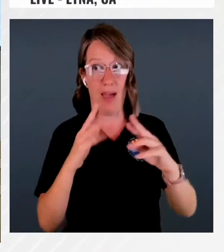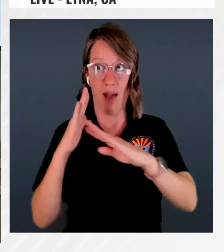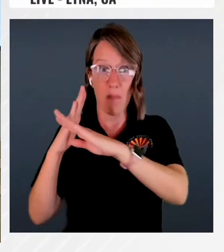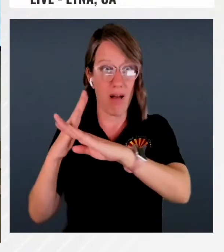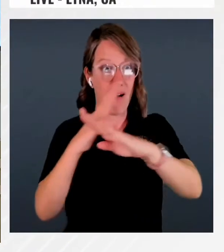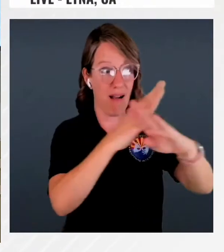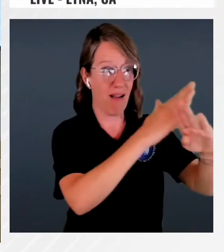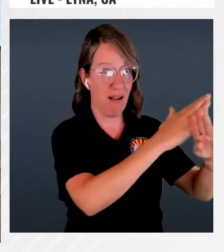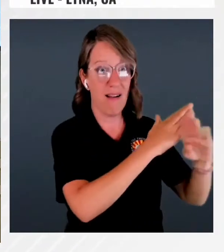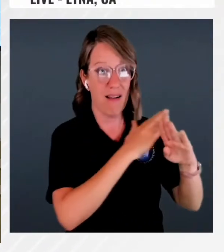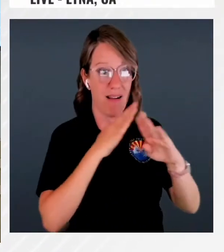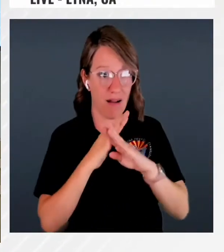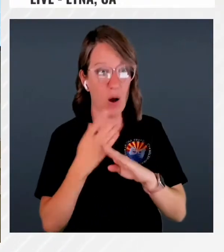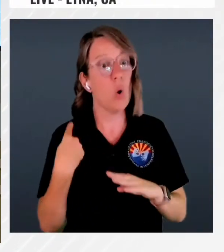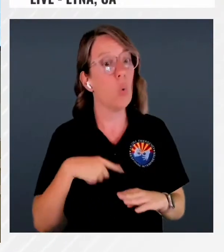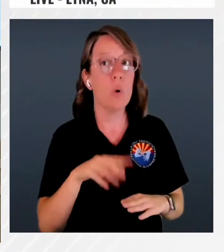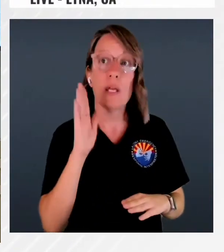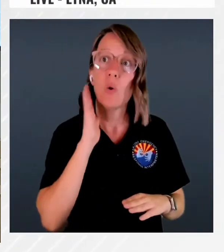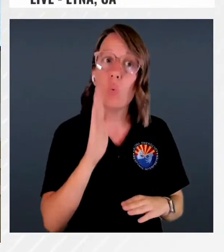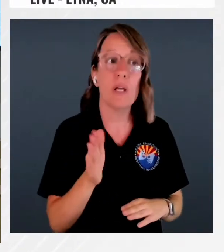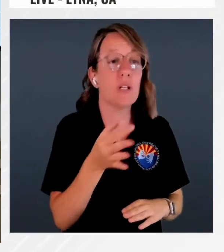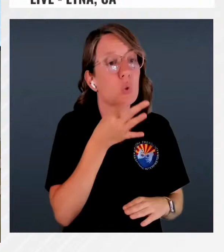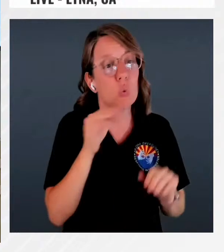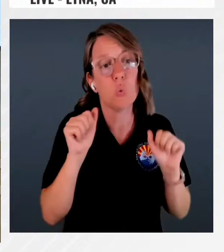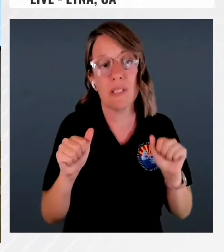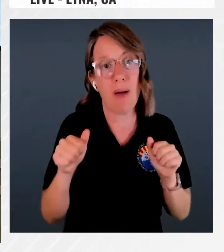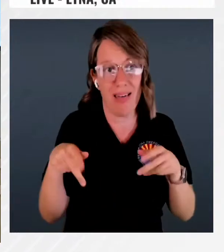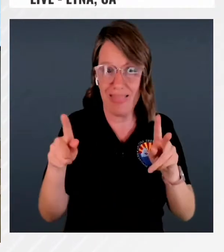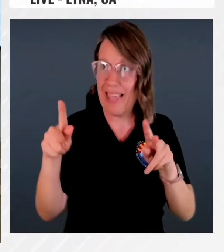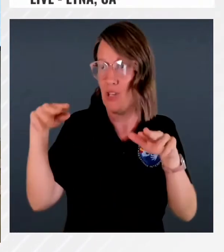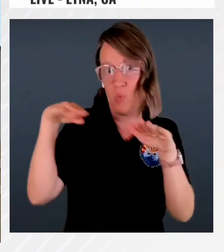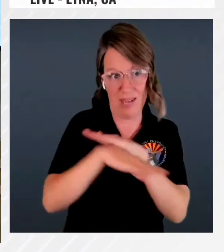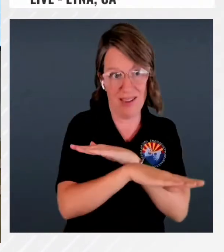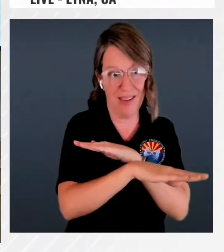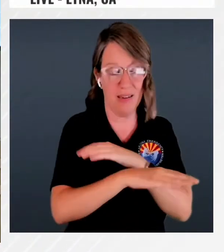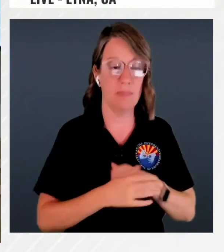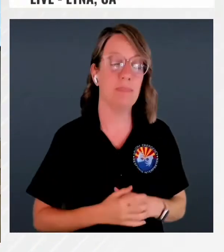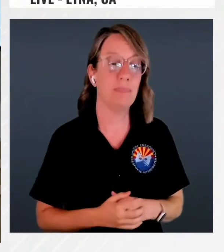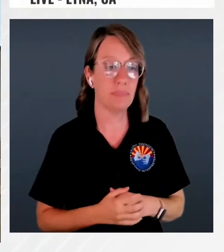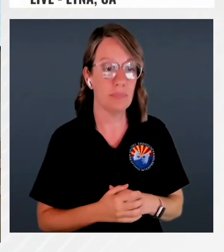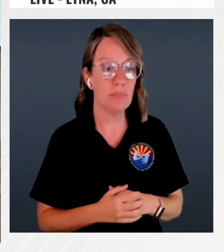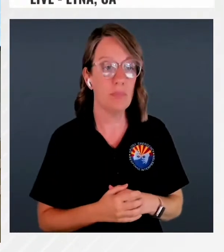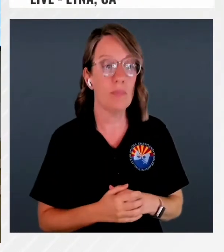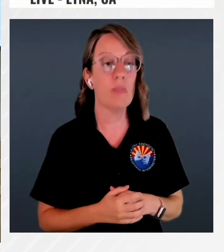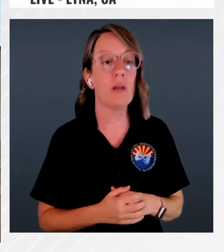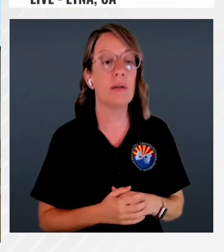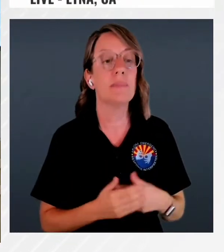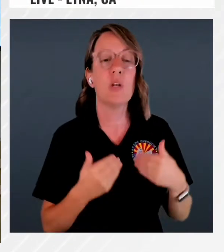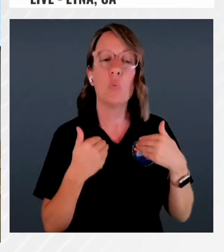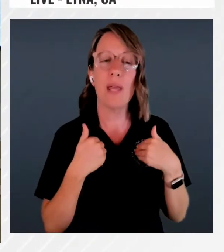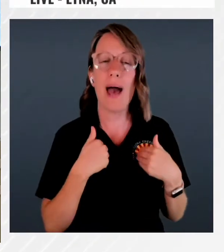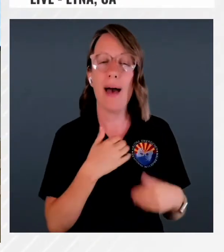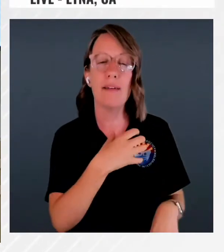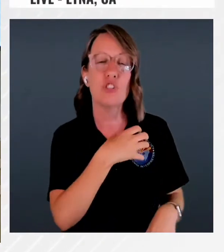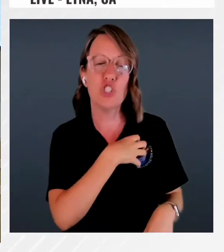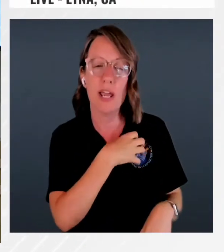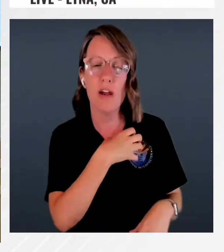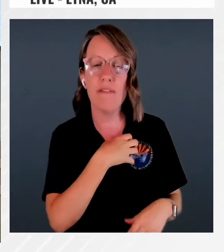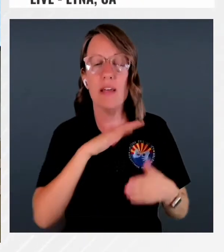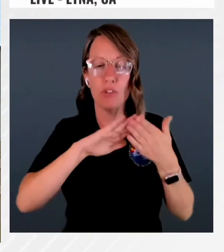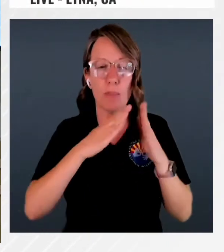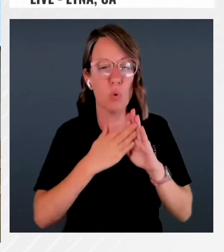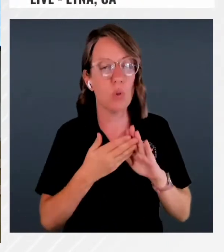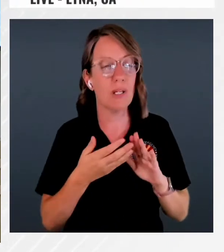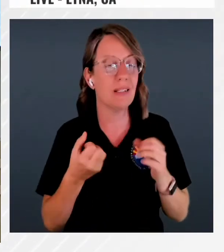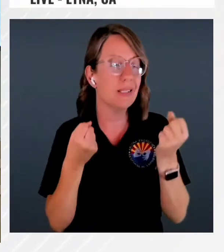as we can. Today, so we've been doing the Sheriff's Community Support Line, and that's sort of a phone number that you can